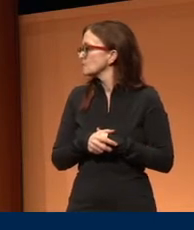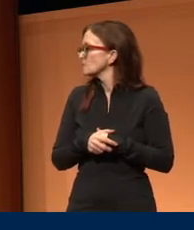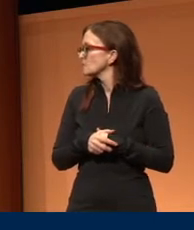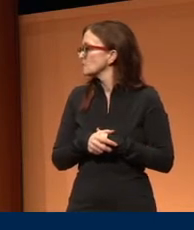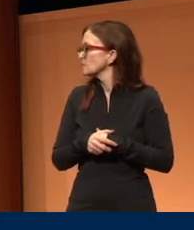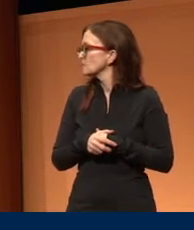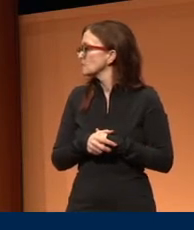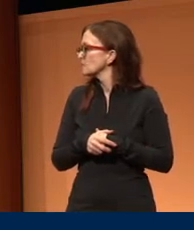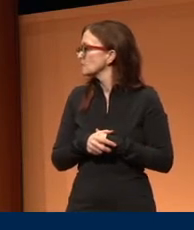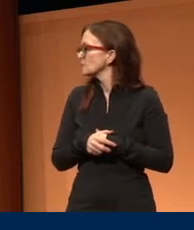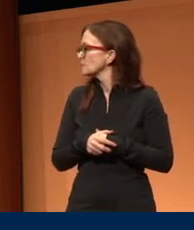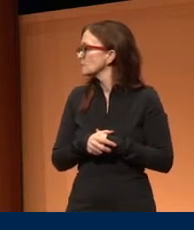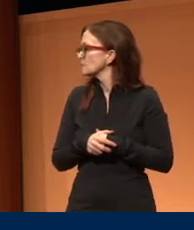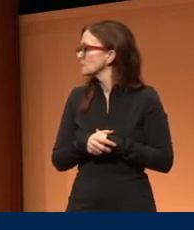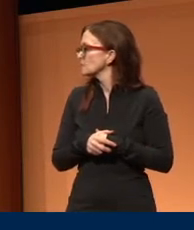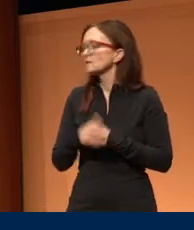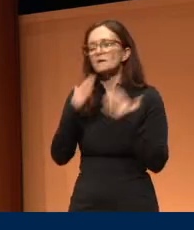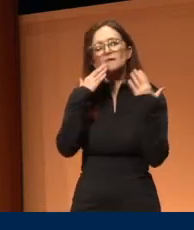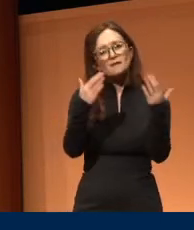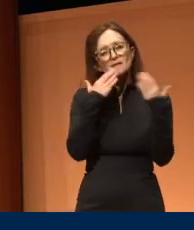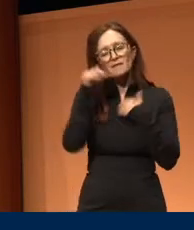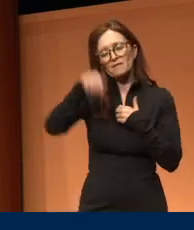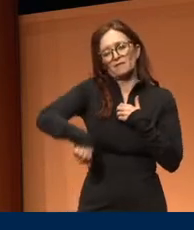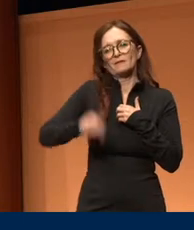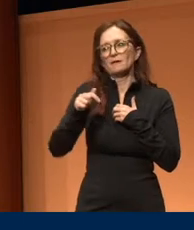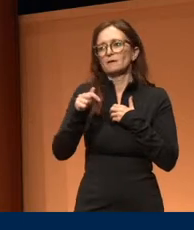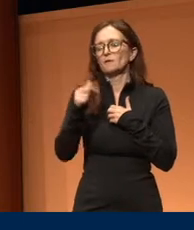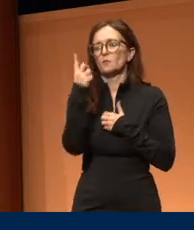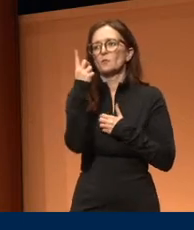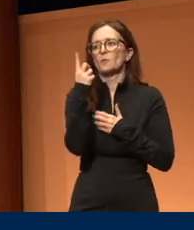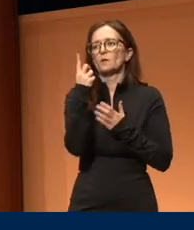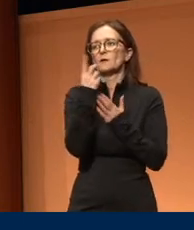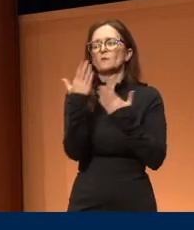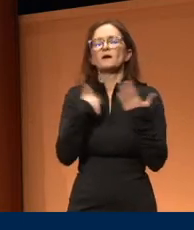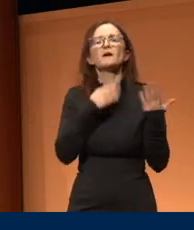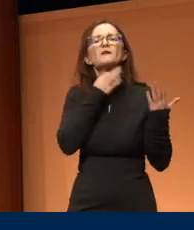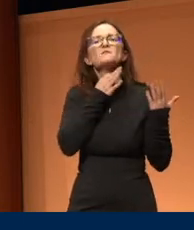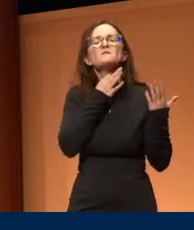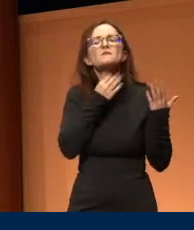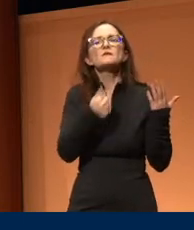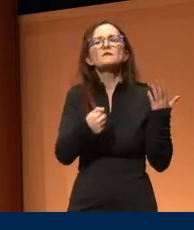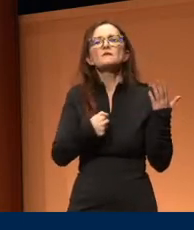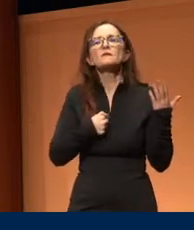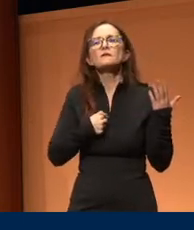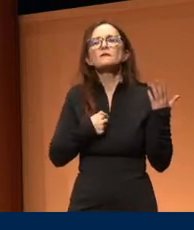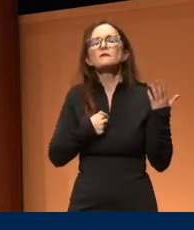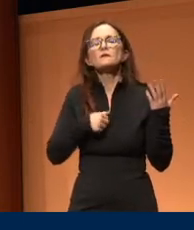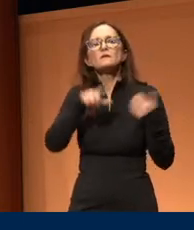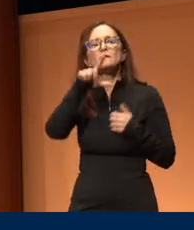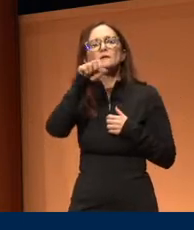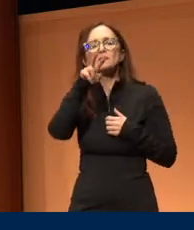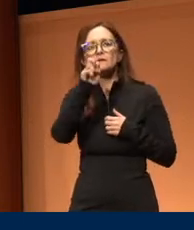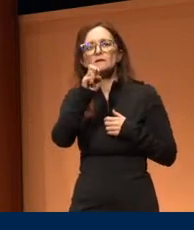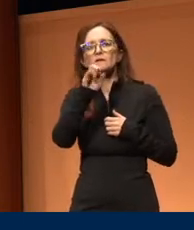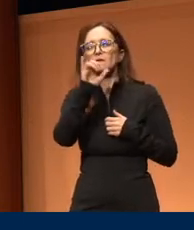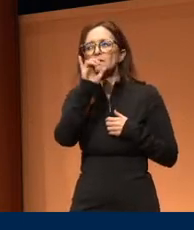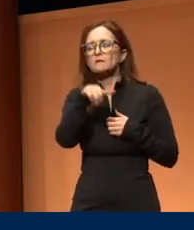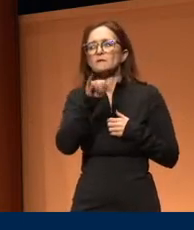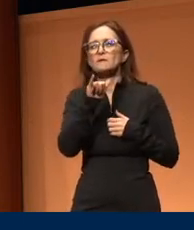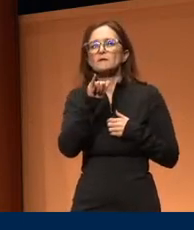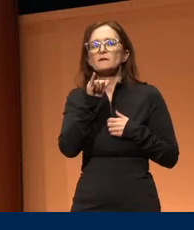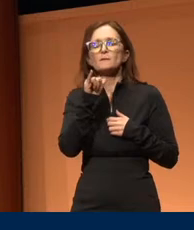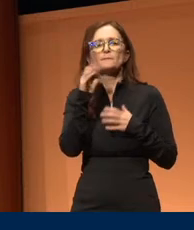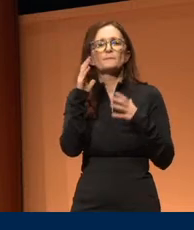So I guess I'll start us off. So thanks for this. One curious feature of love, it seems to me, is that it bends towards